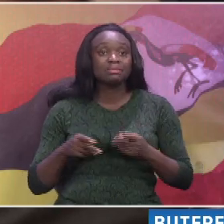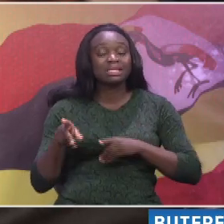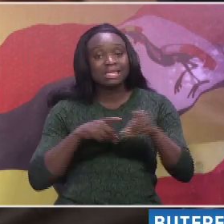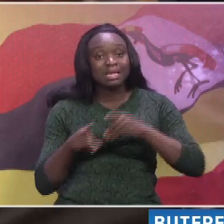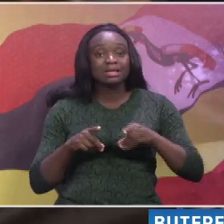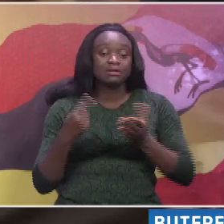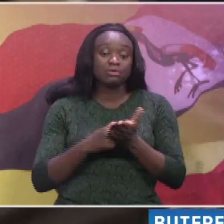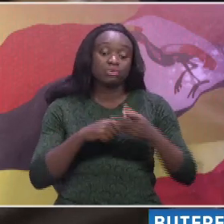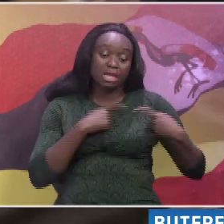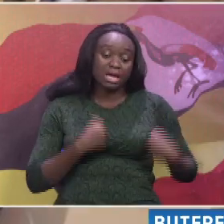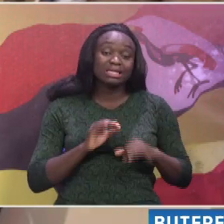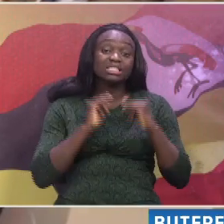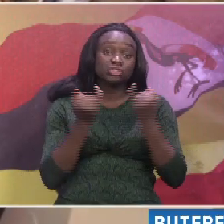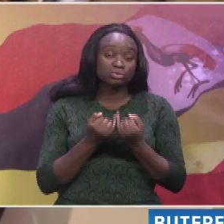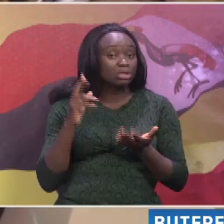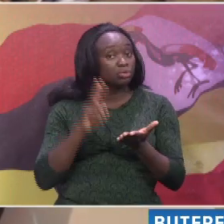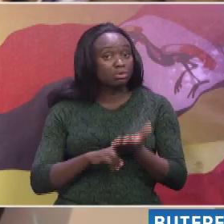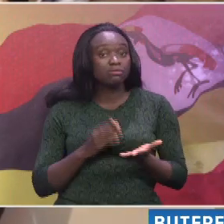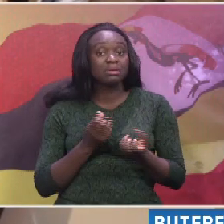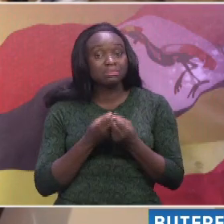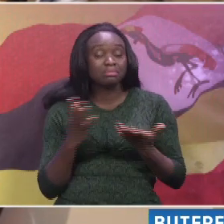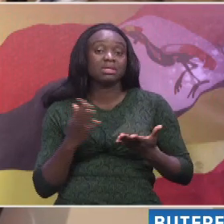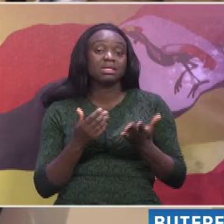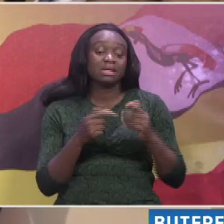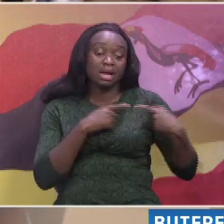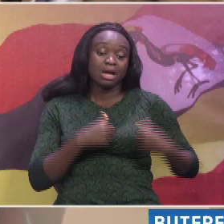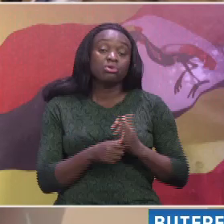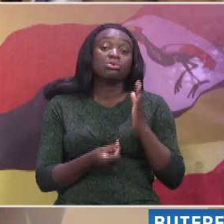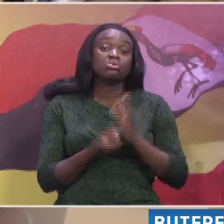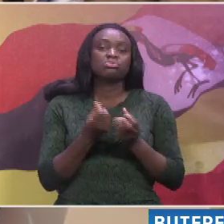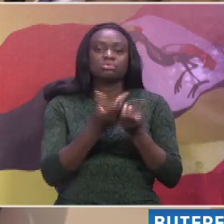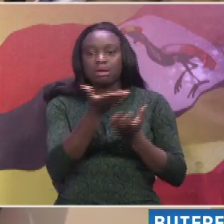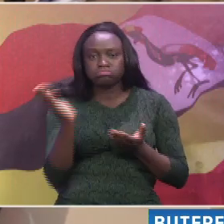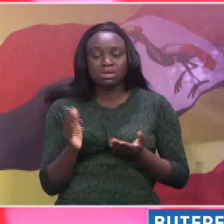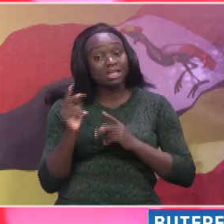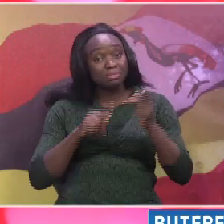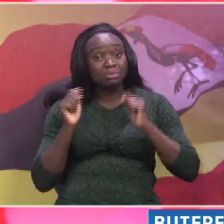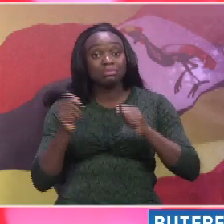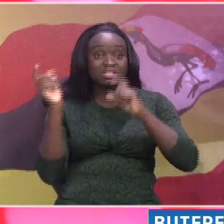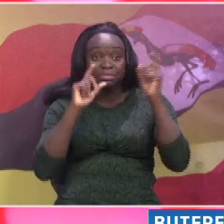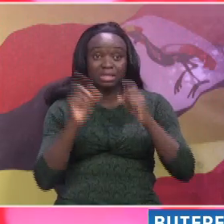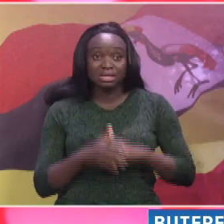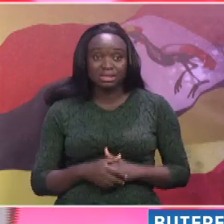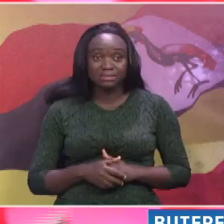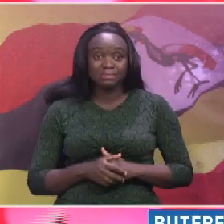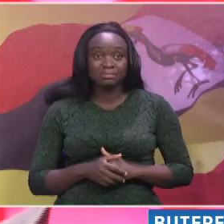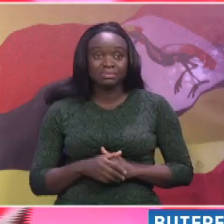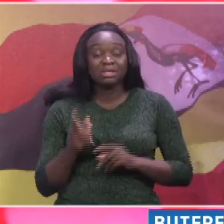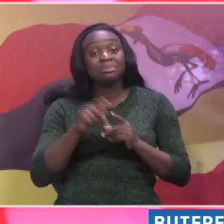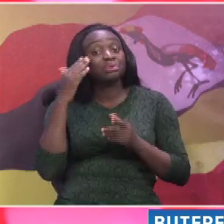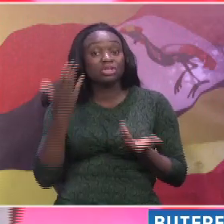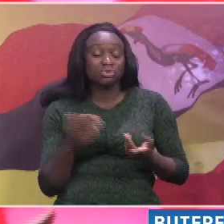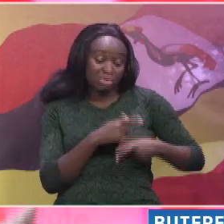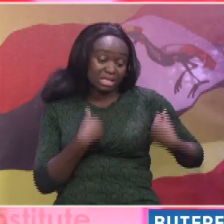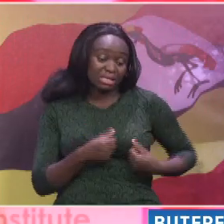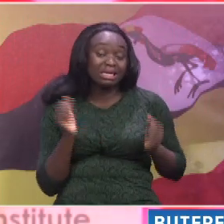ono akkaatiriza ng'obulwadde bw'omutima bwe bwongedde okweriisa enkuuli, ng'abantu basaanye okuba obulindaala. Don't know that there is a heart disease, we